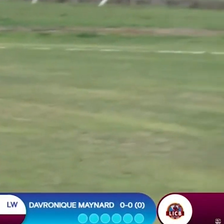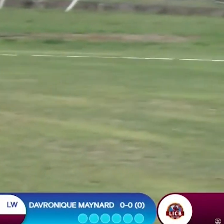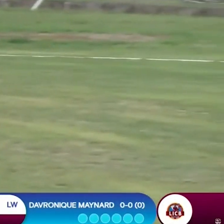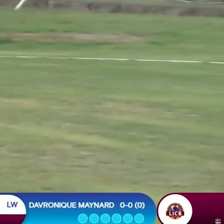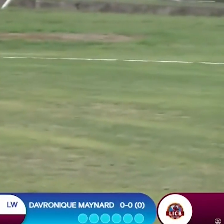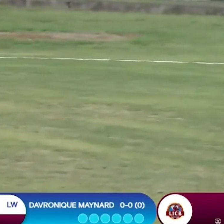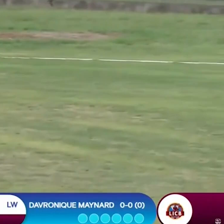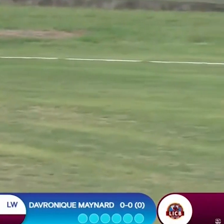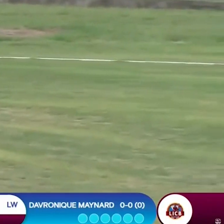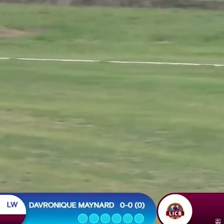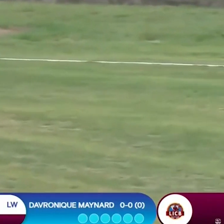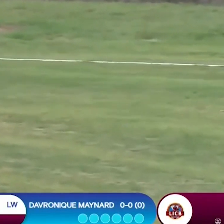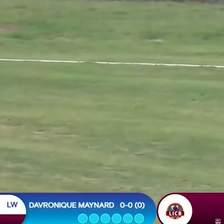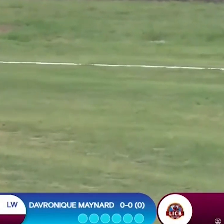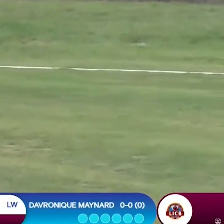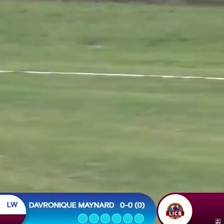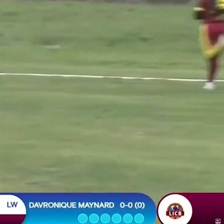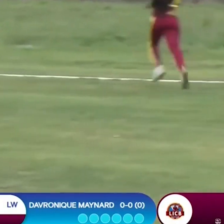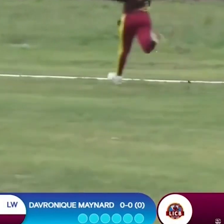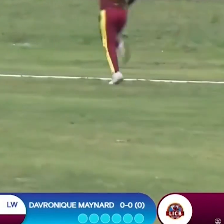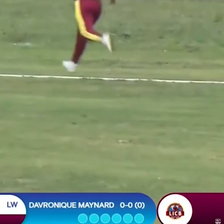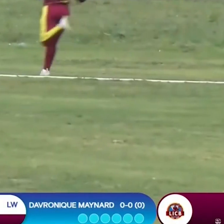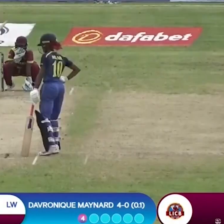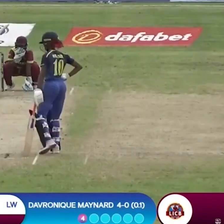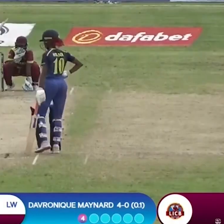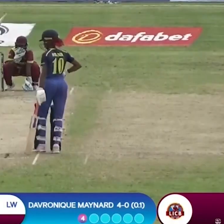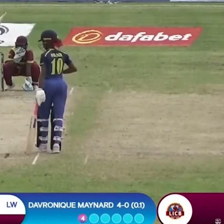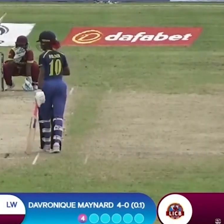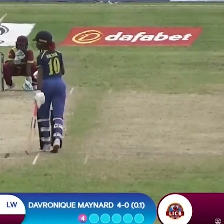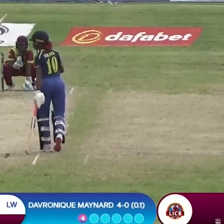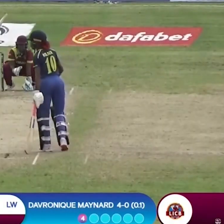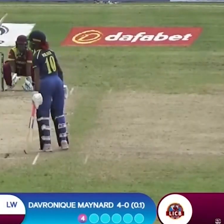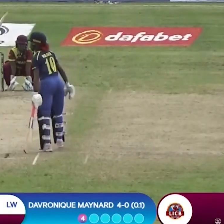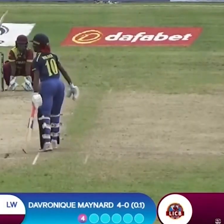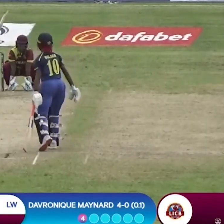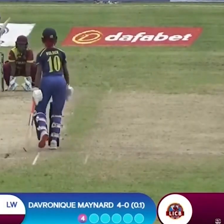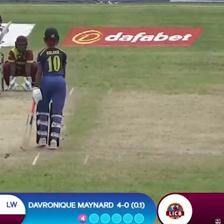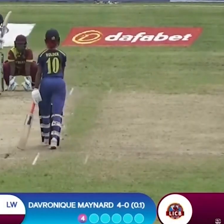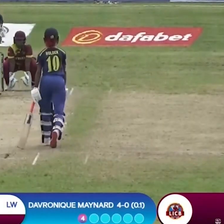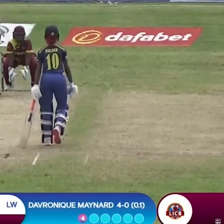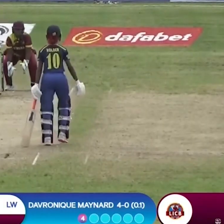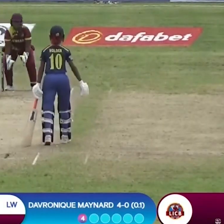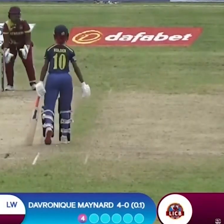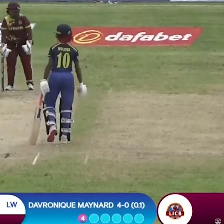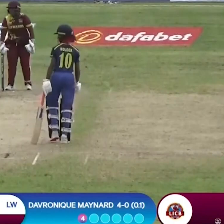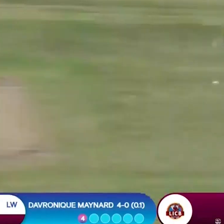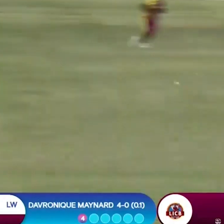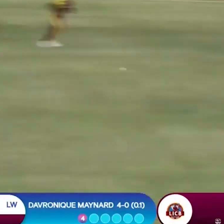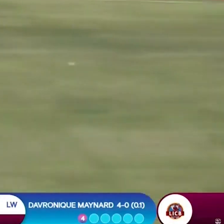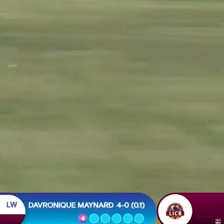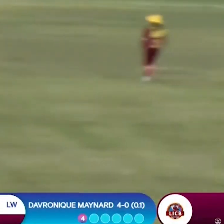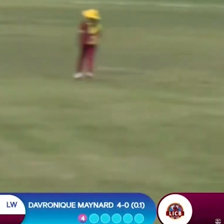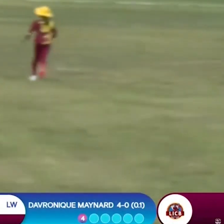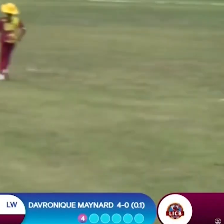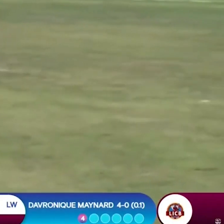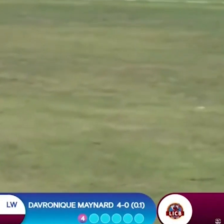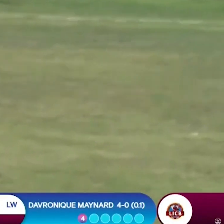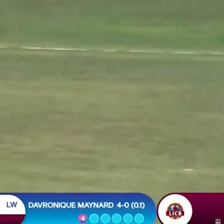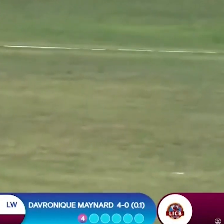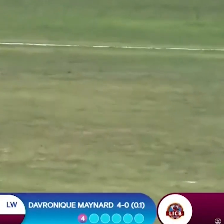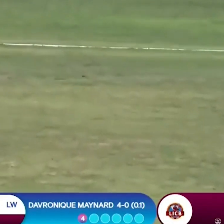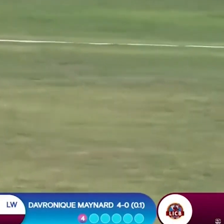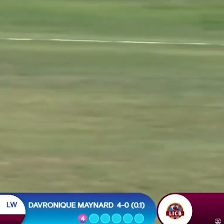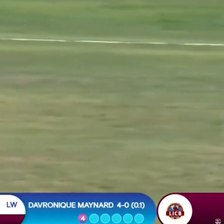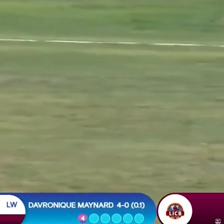4 runs. So 4 runs well played there. There is no need for no indiscretions from a Barbados point of view batting. In the